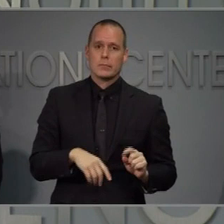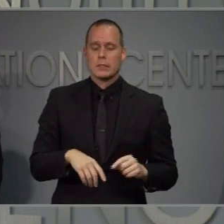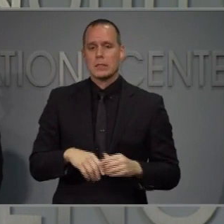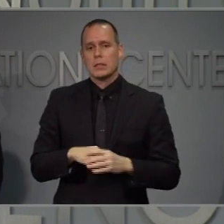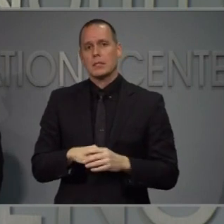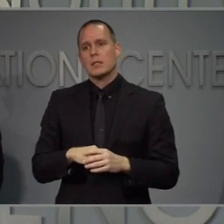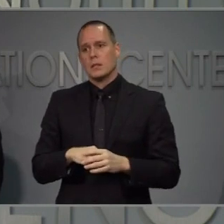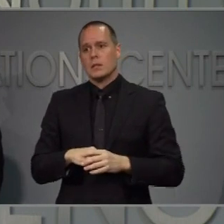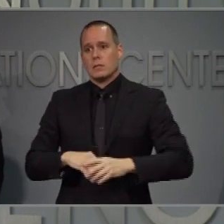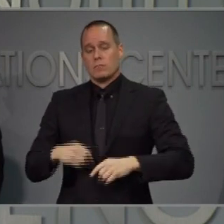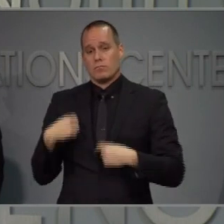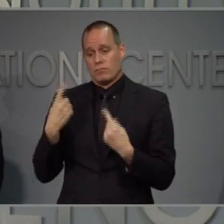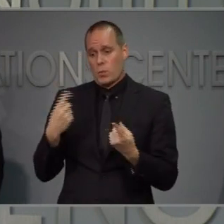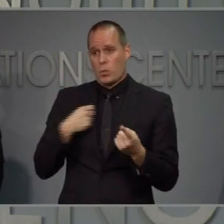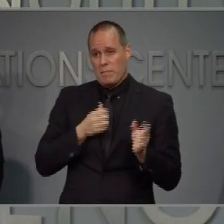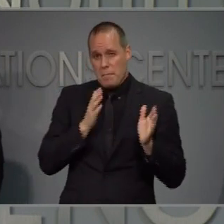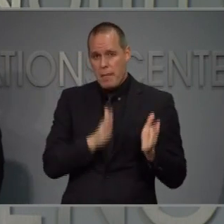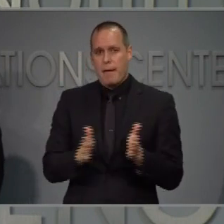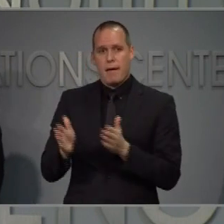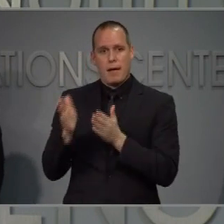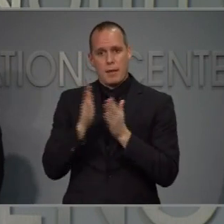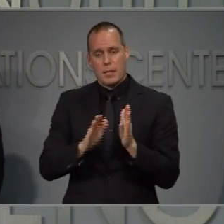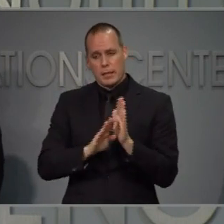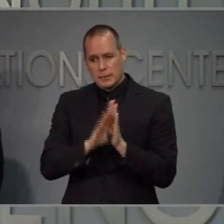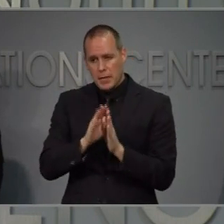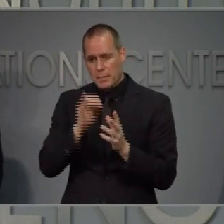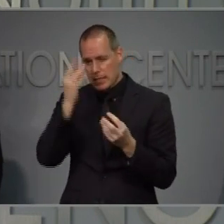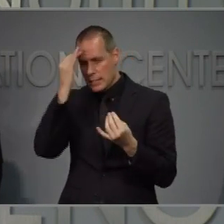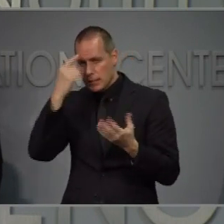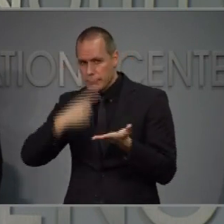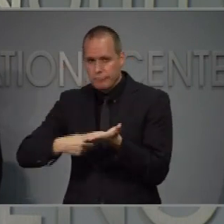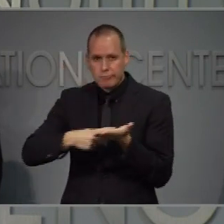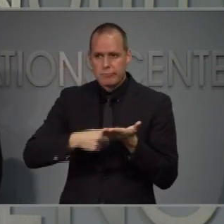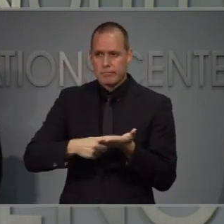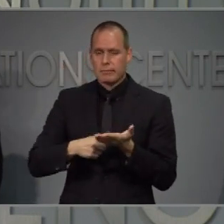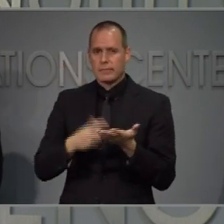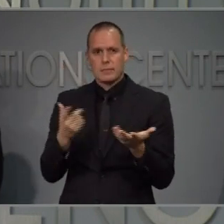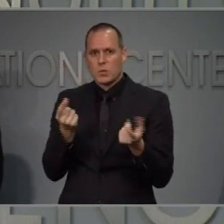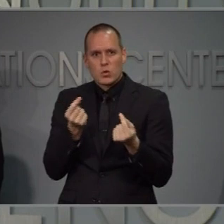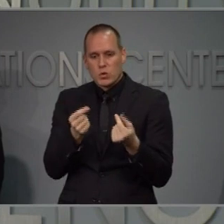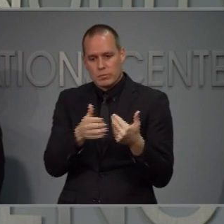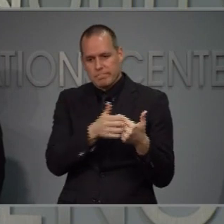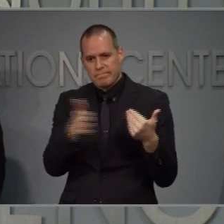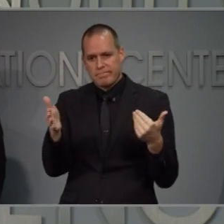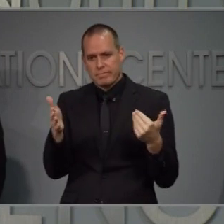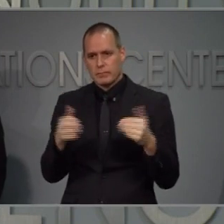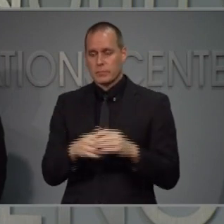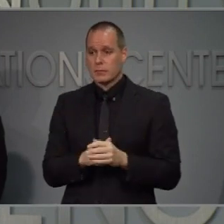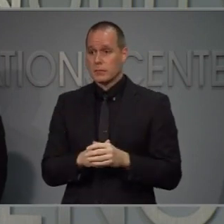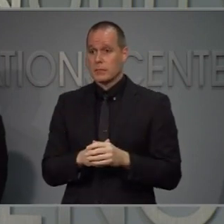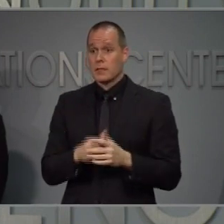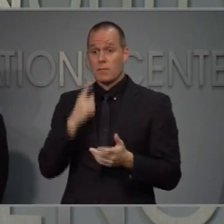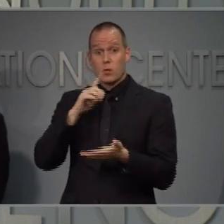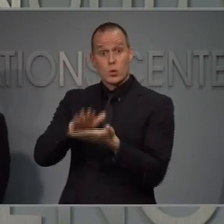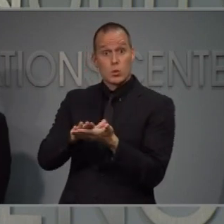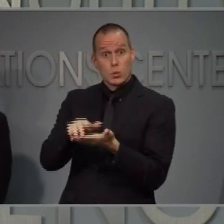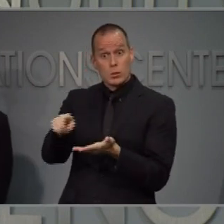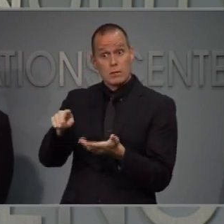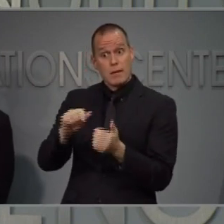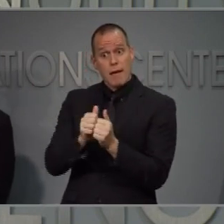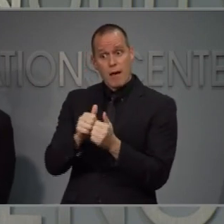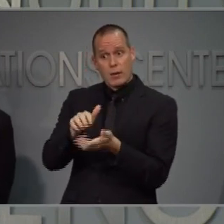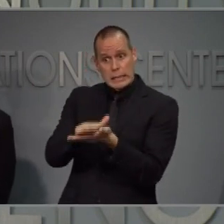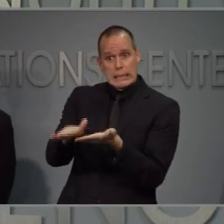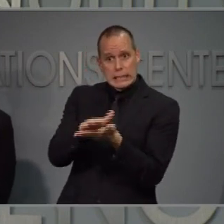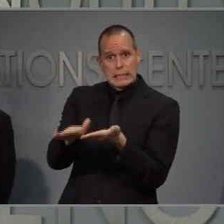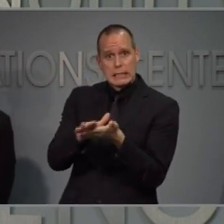and planning going into how we provide hygiene and cleaning, how